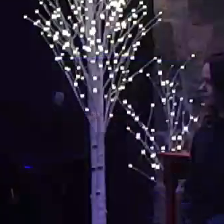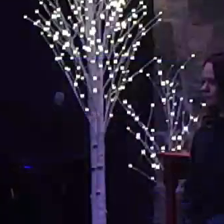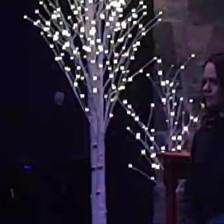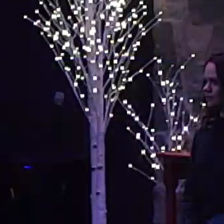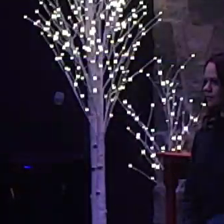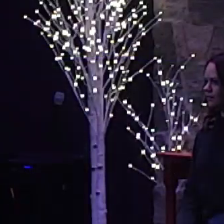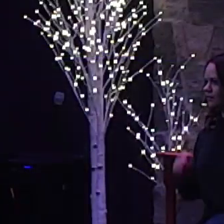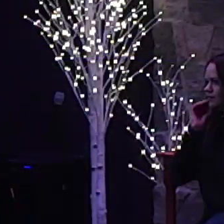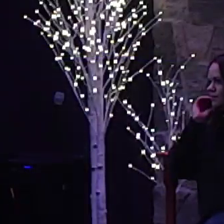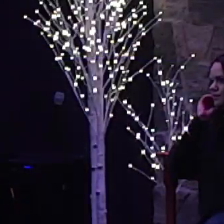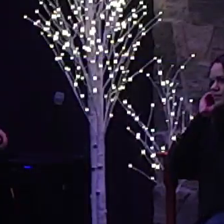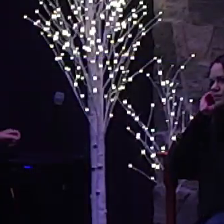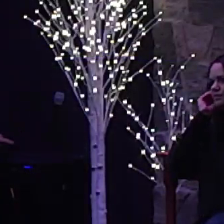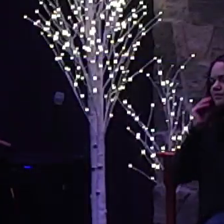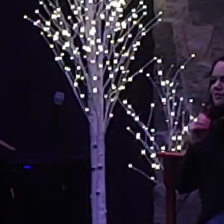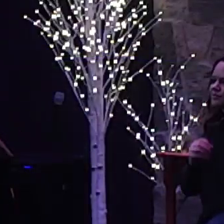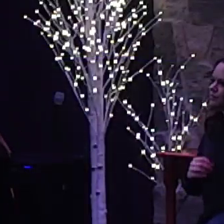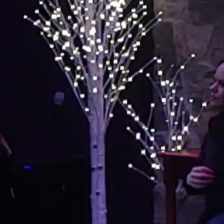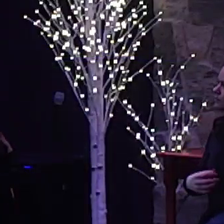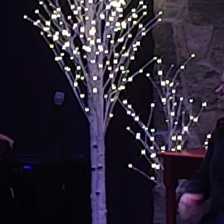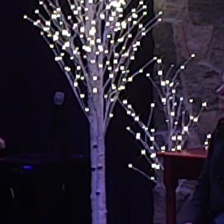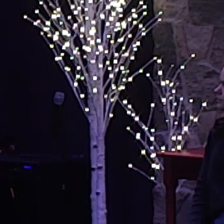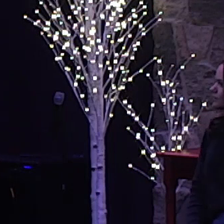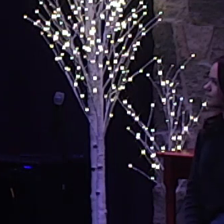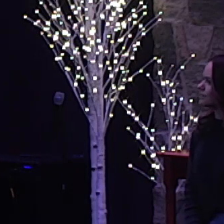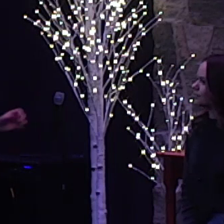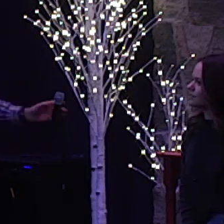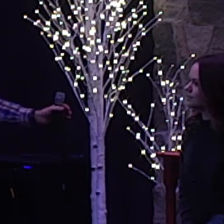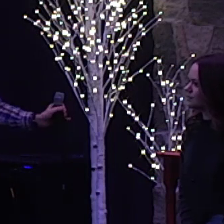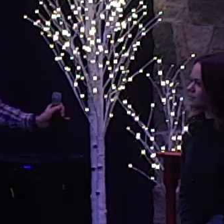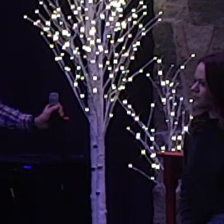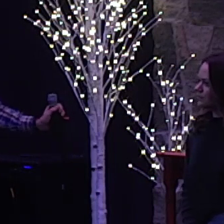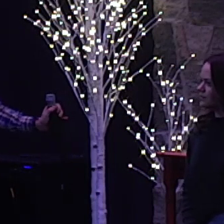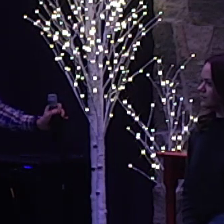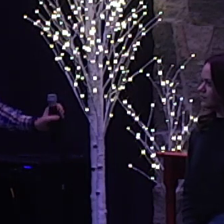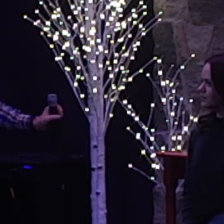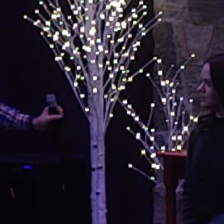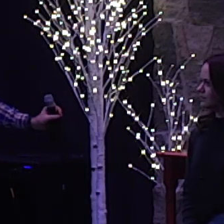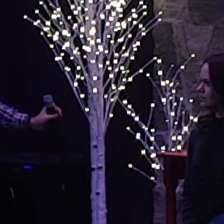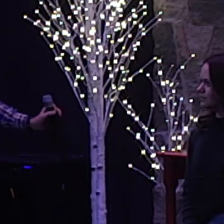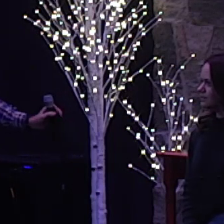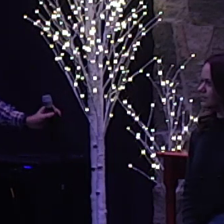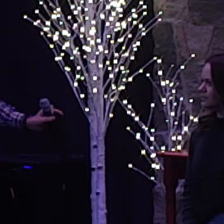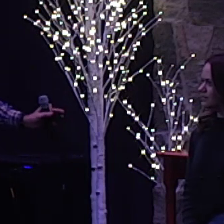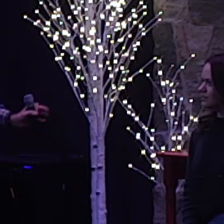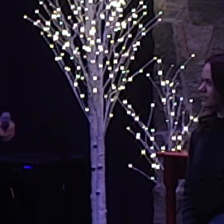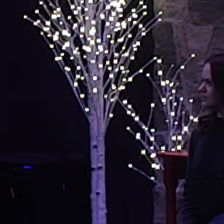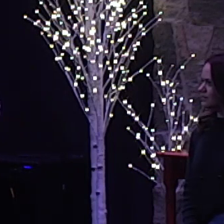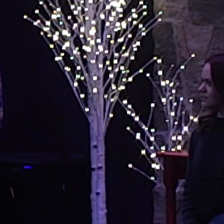year. Thanks, Paul. Good morning, church. Good morning. Happy New Year to you. We weren't able to say that last week,